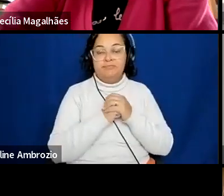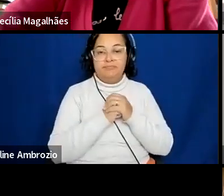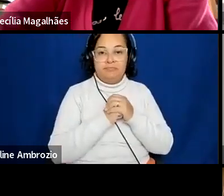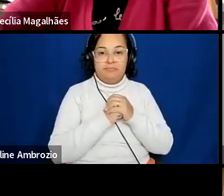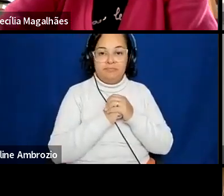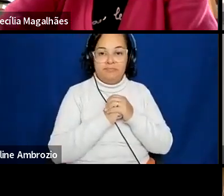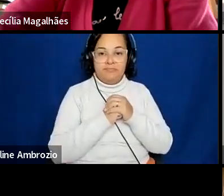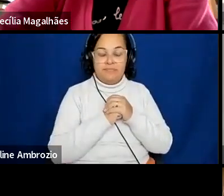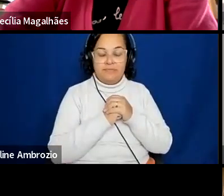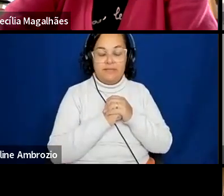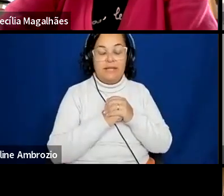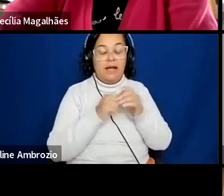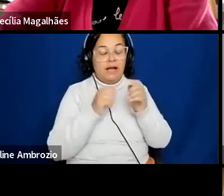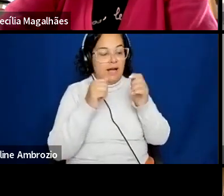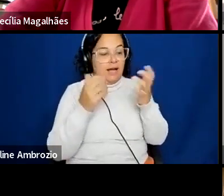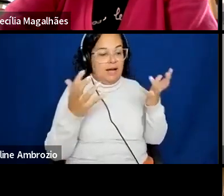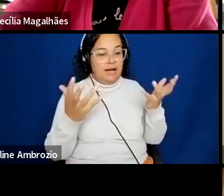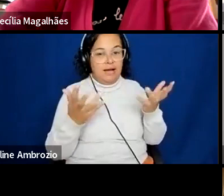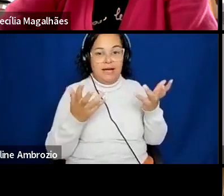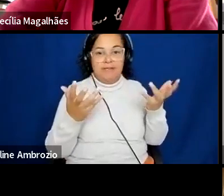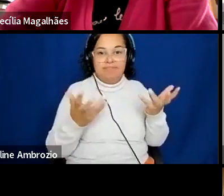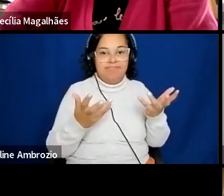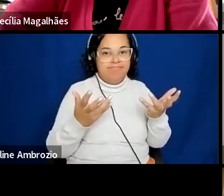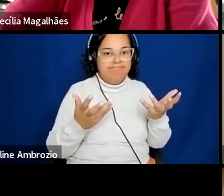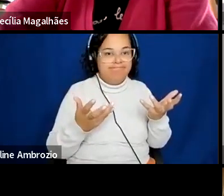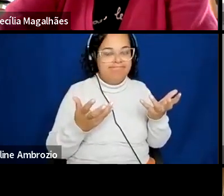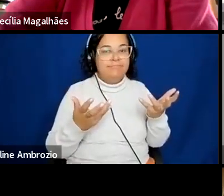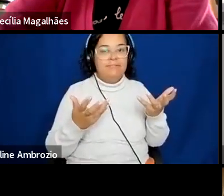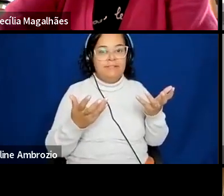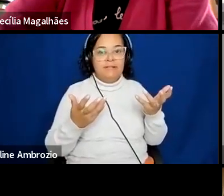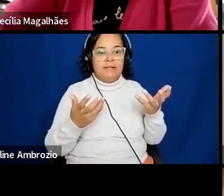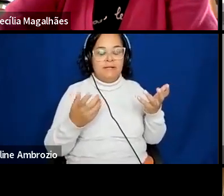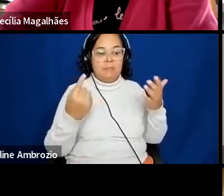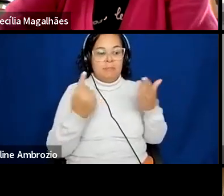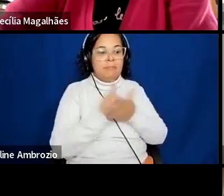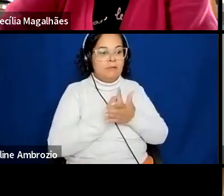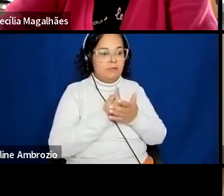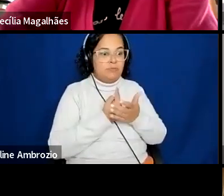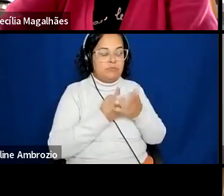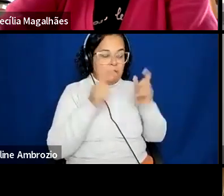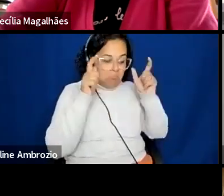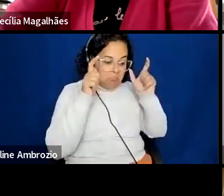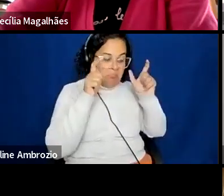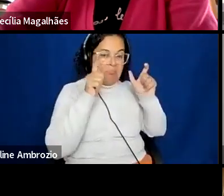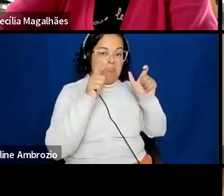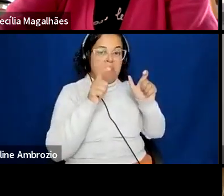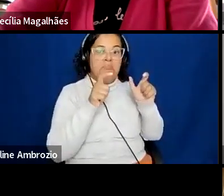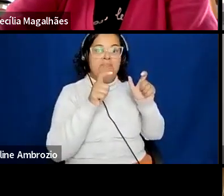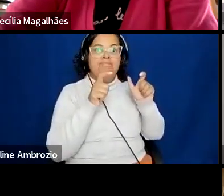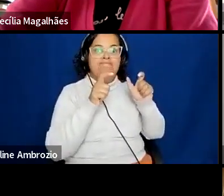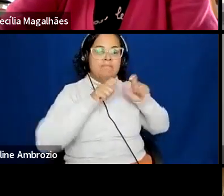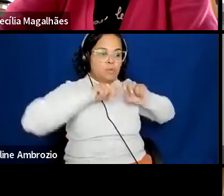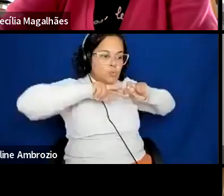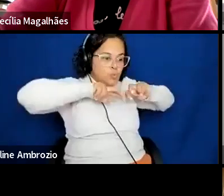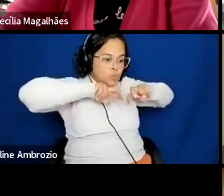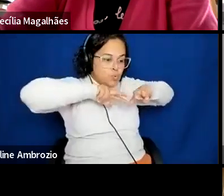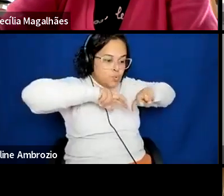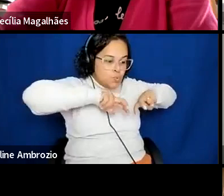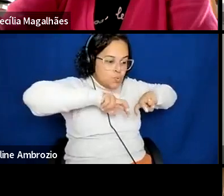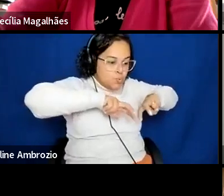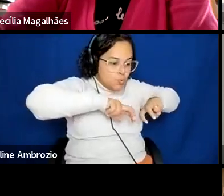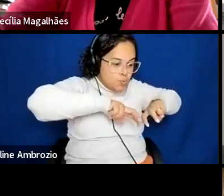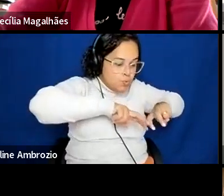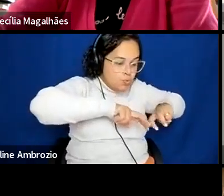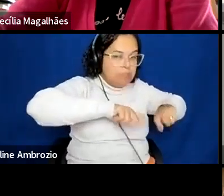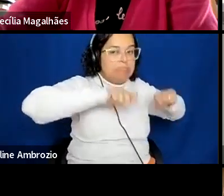profound interest for all of us, and it may be that perhaps through the seminars and in other ways maybe we can think about